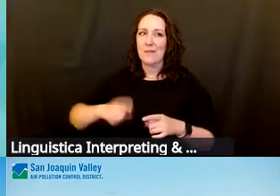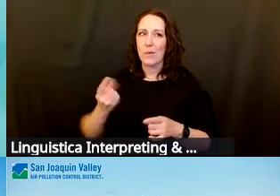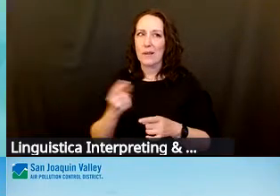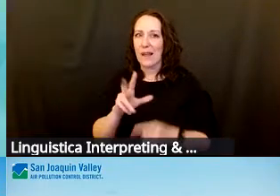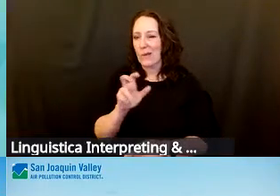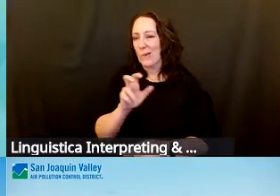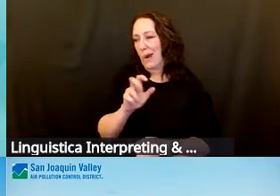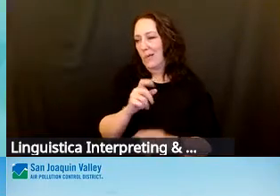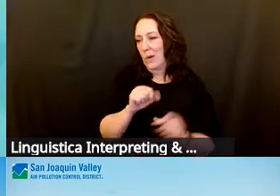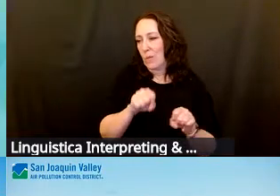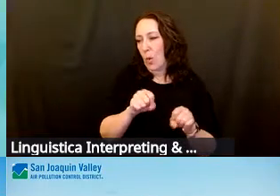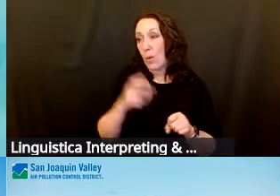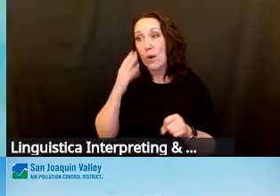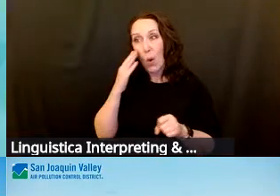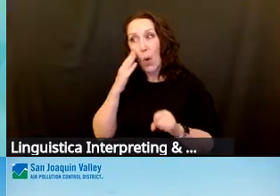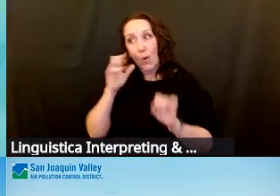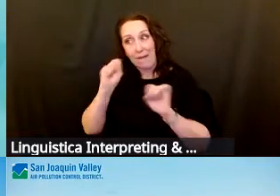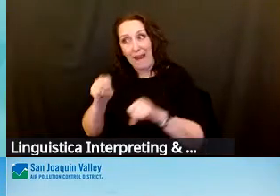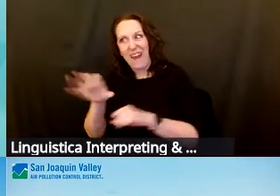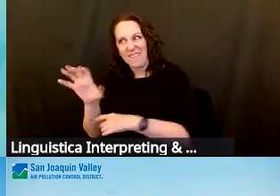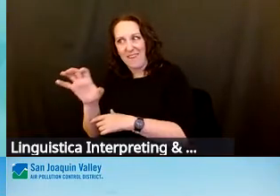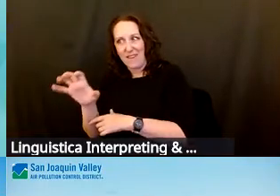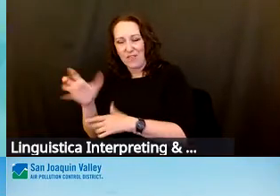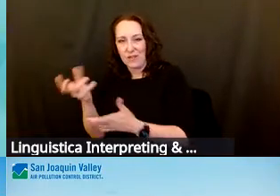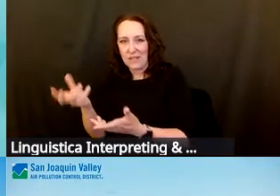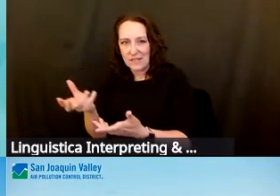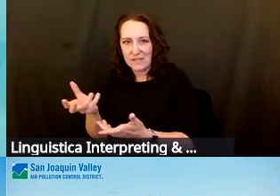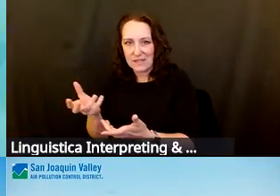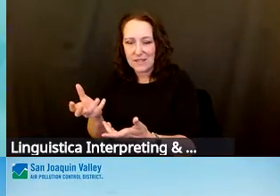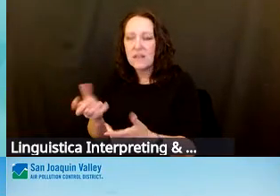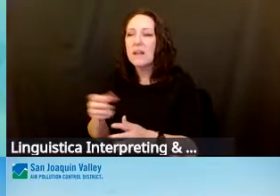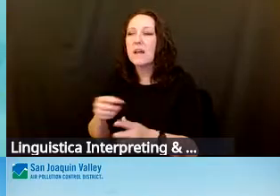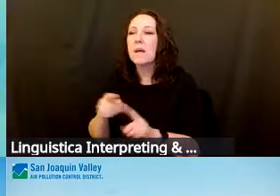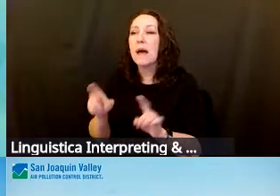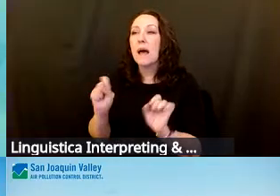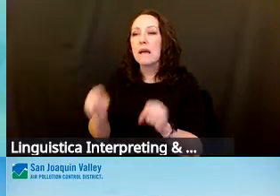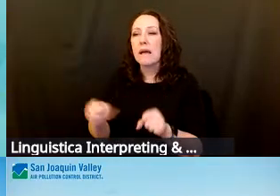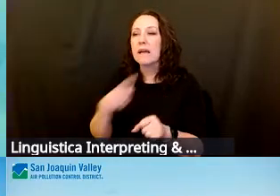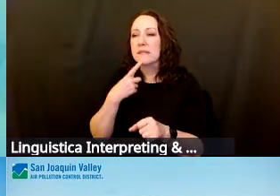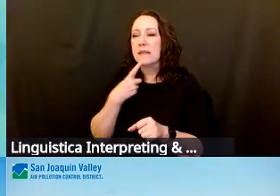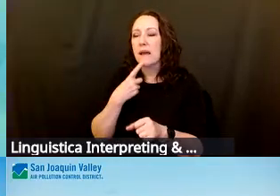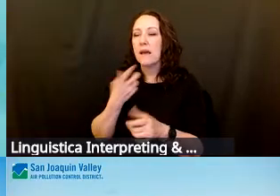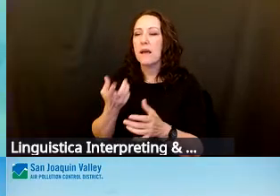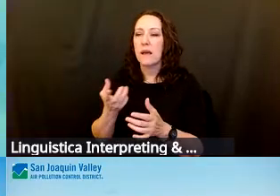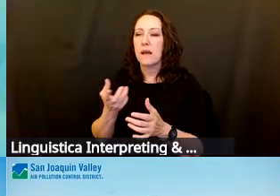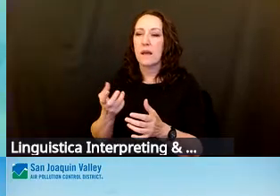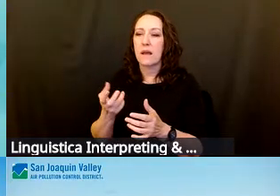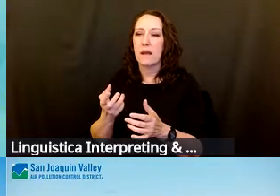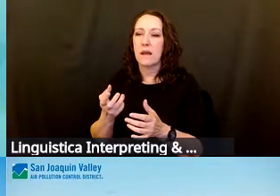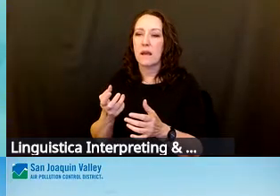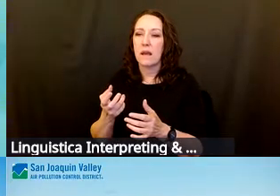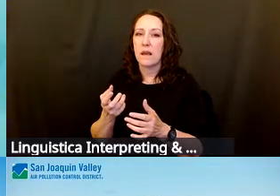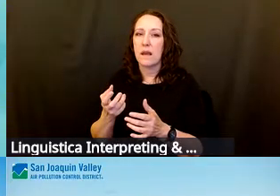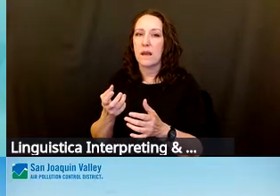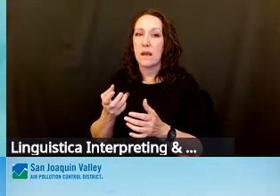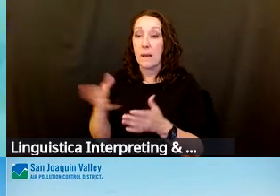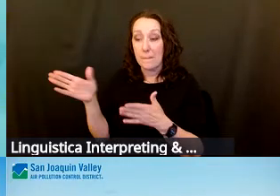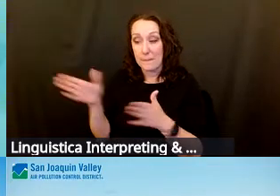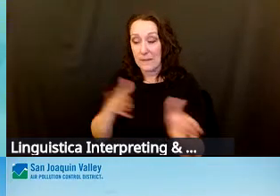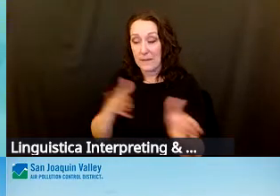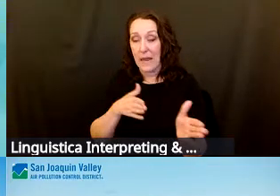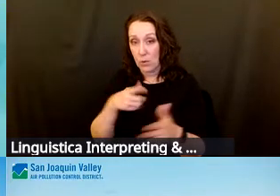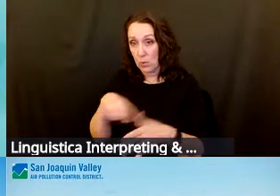mowers when we know they can do 500 at an event. But what I can say is that what we can plan to do with you all is have